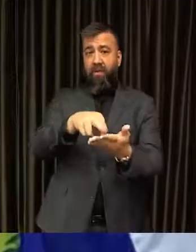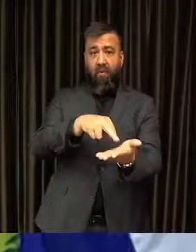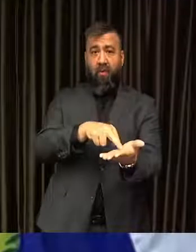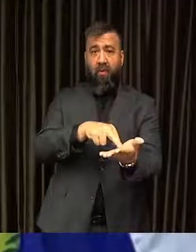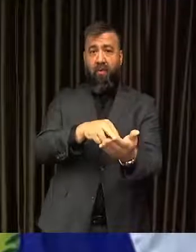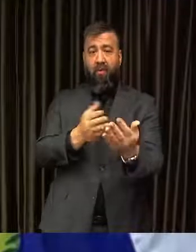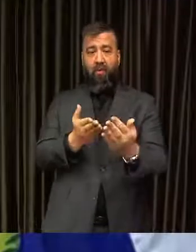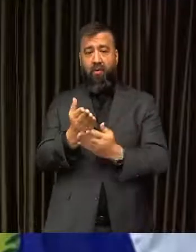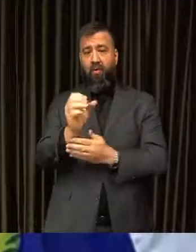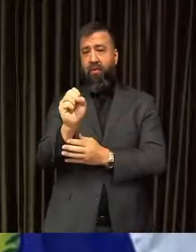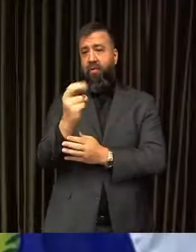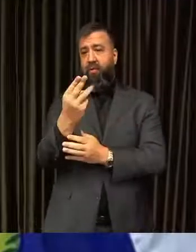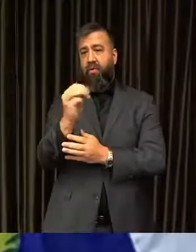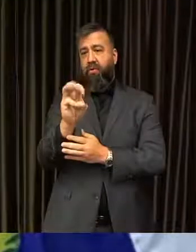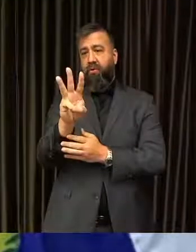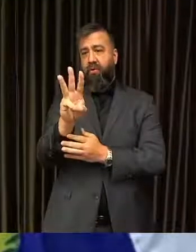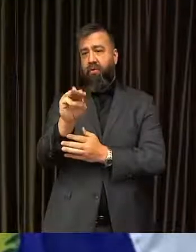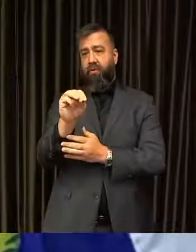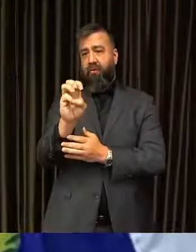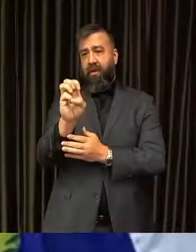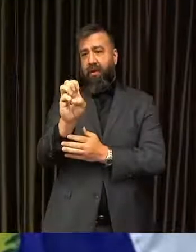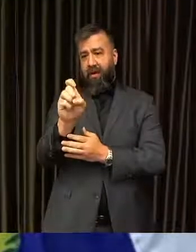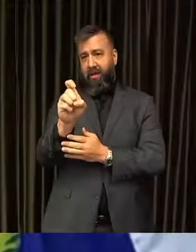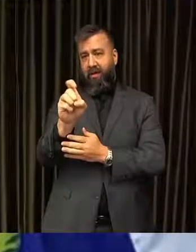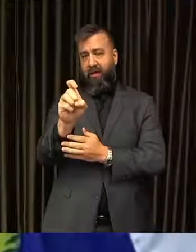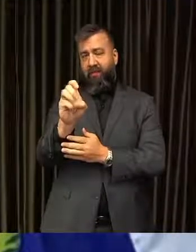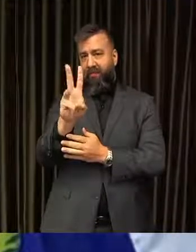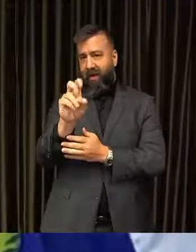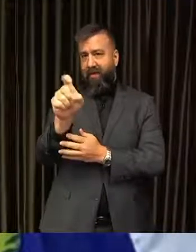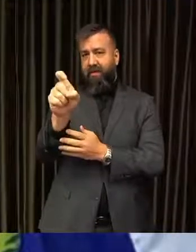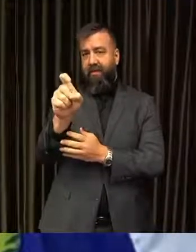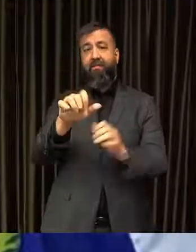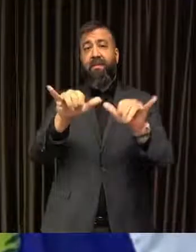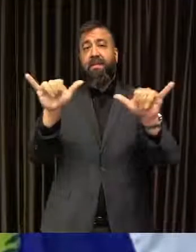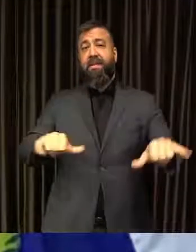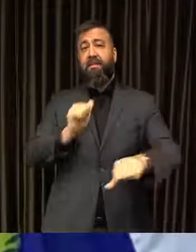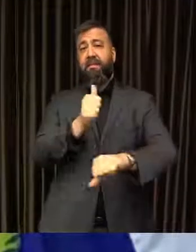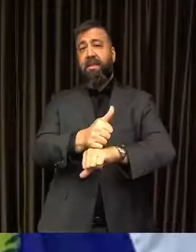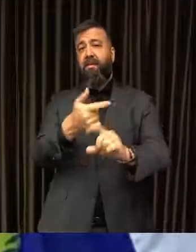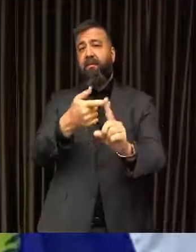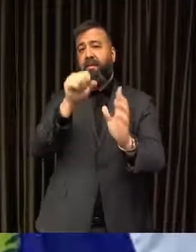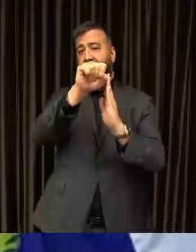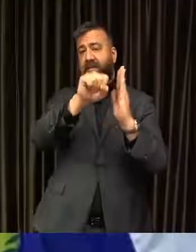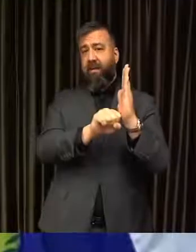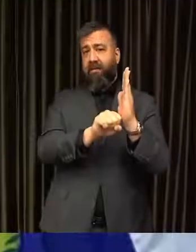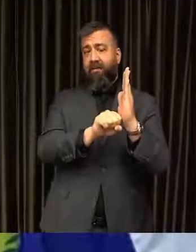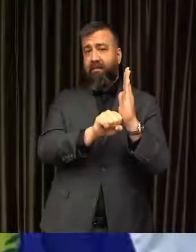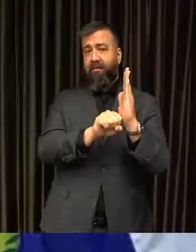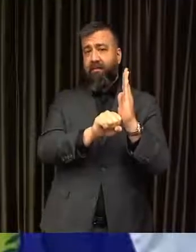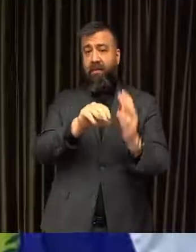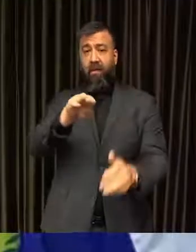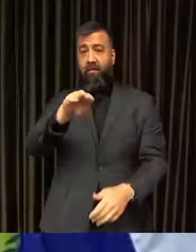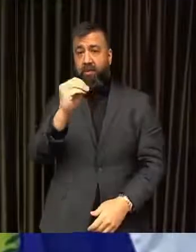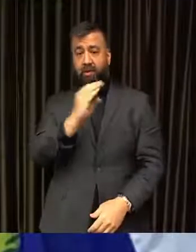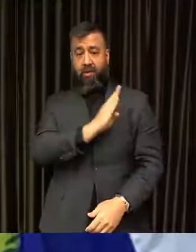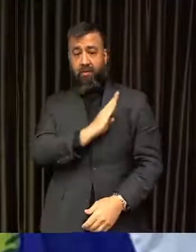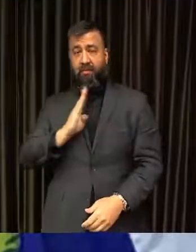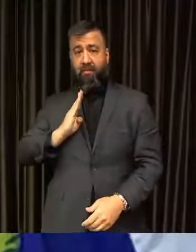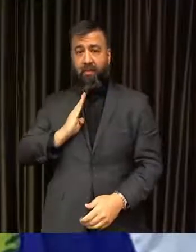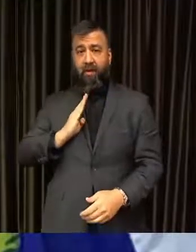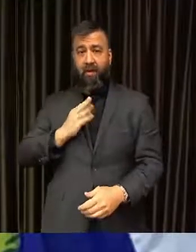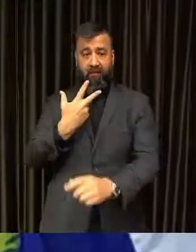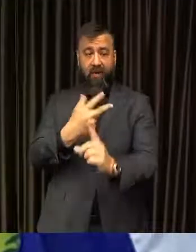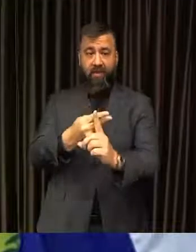Me Vax, a system set up by the state of Missouri. The Missouri Bureau of Immunizations has developed helpful tools to guide you through